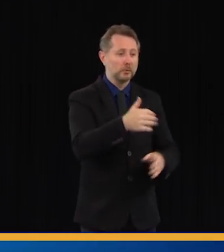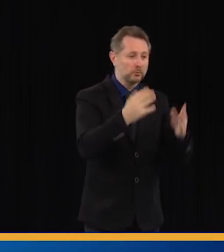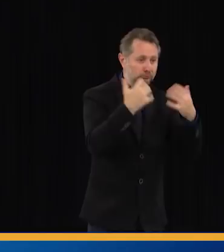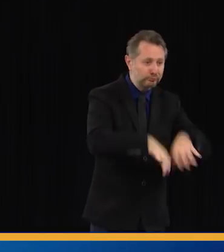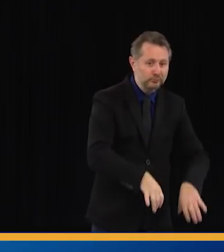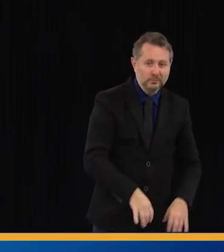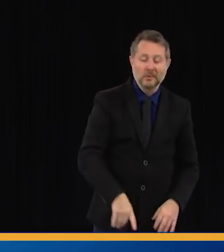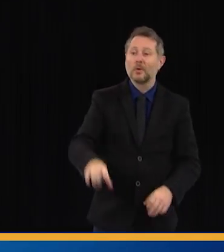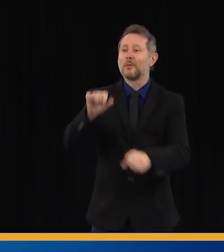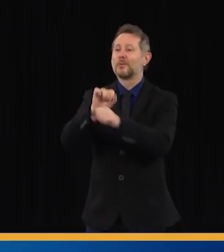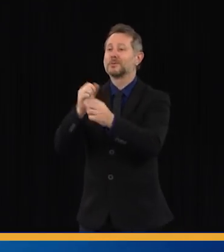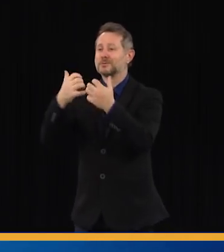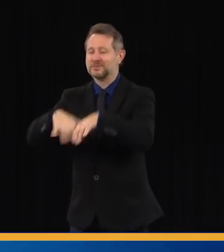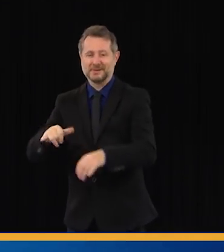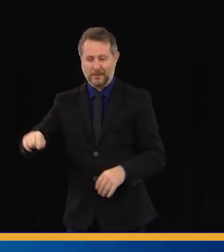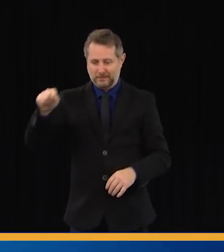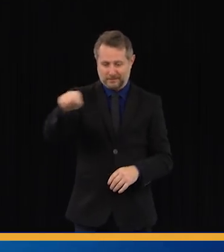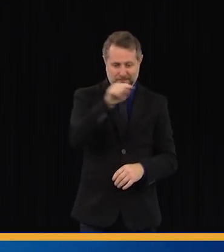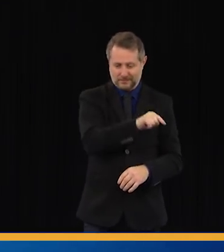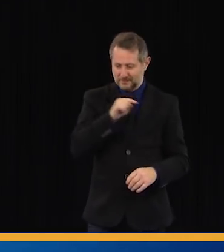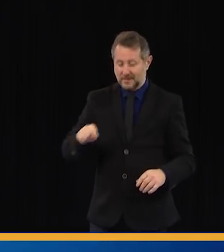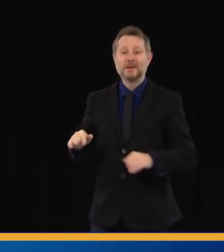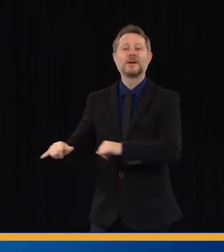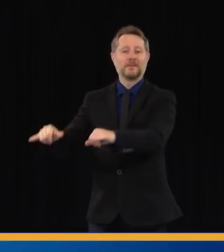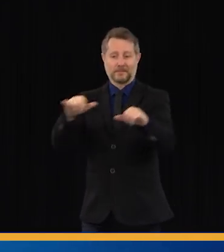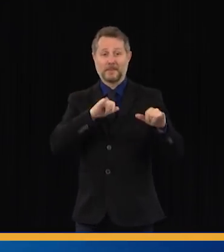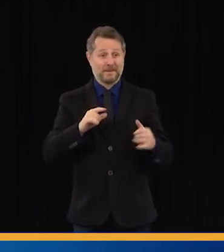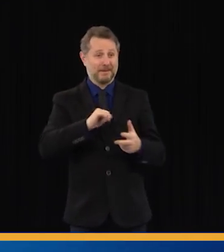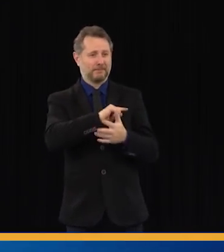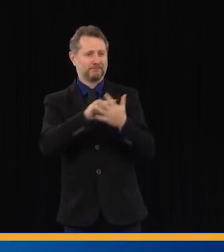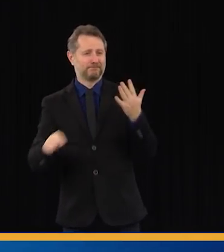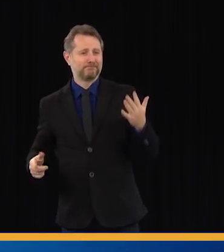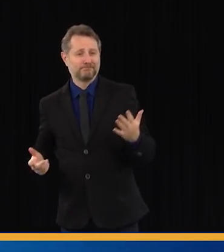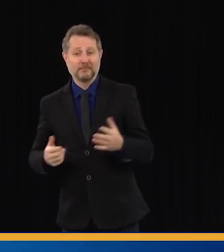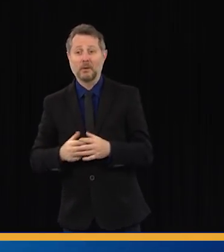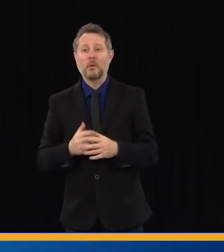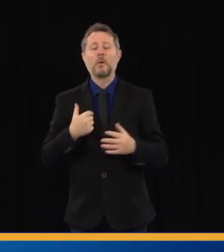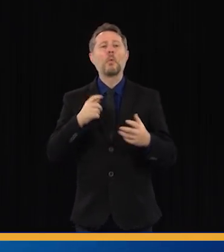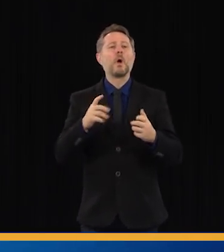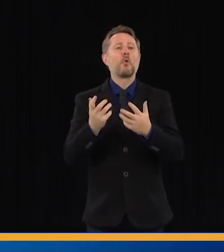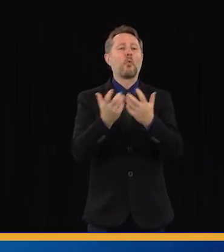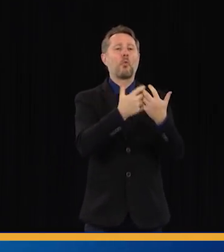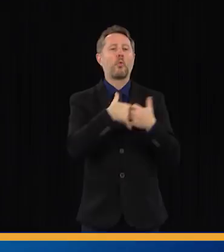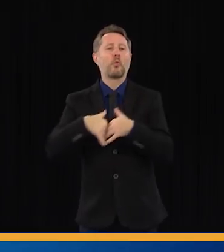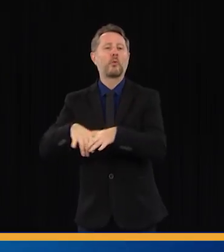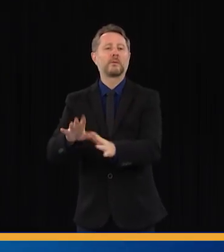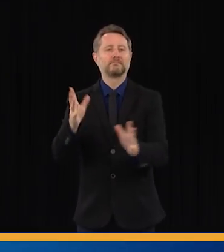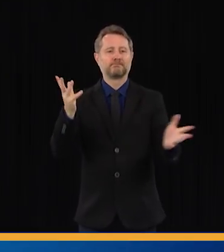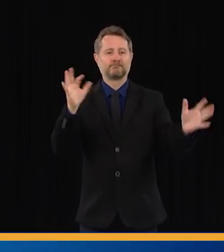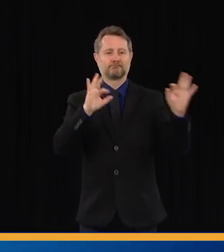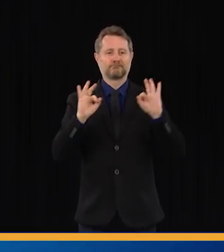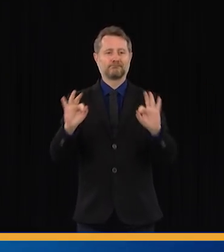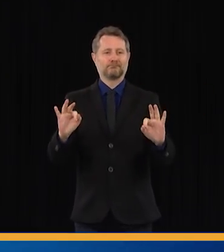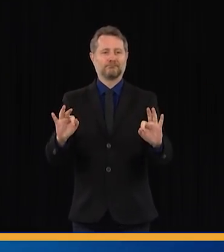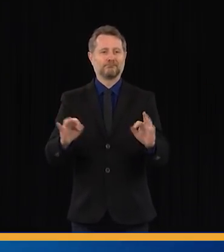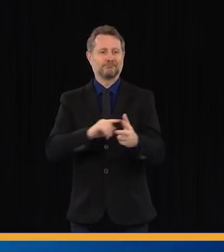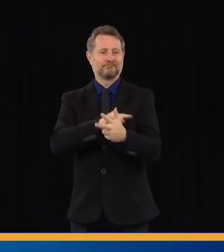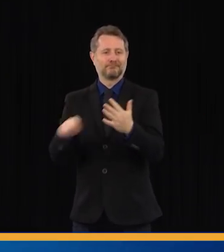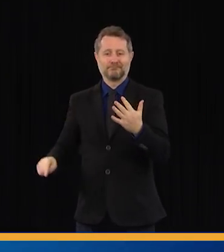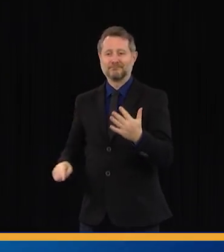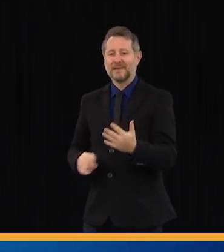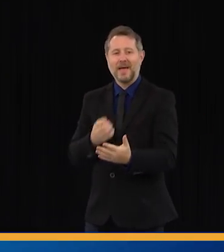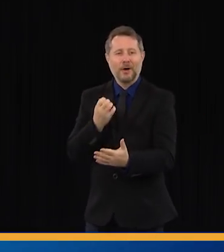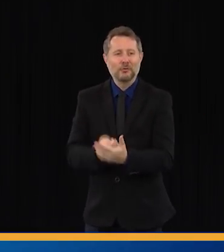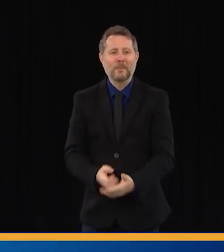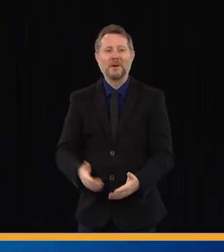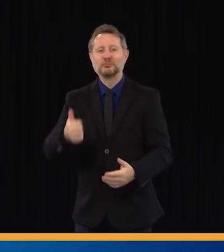These systems work in coordination. They're big gears, and each gear intermeshes with the other gear.